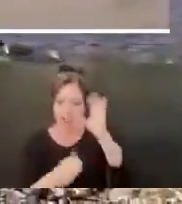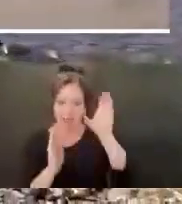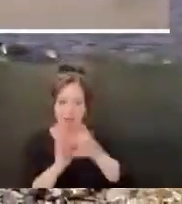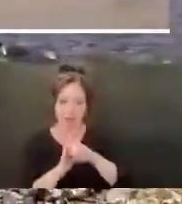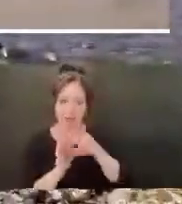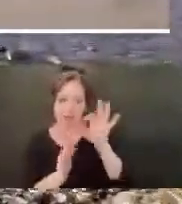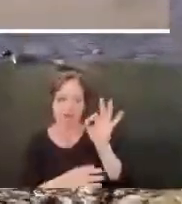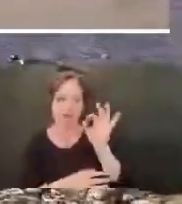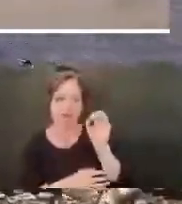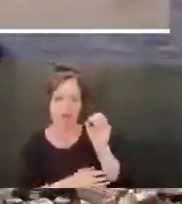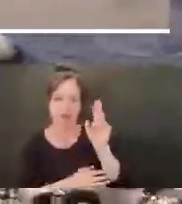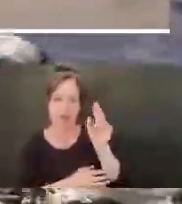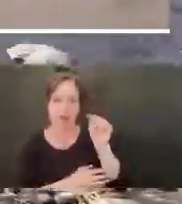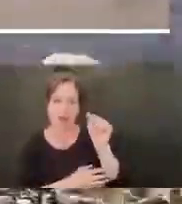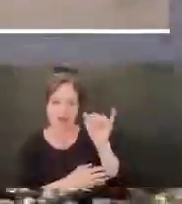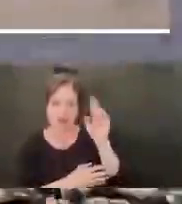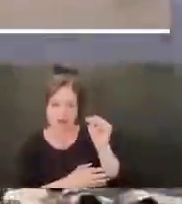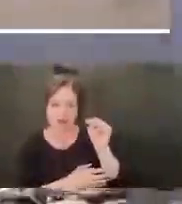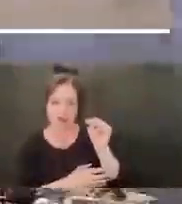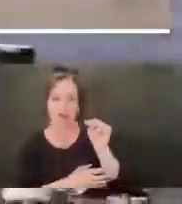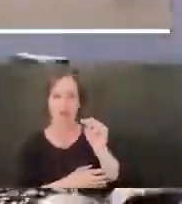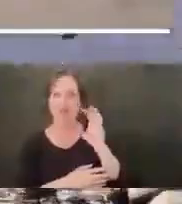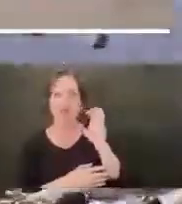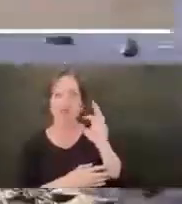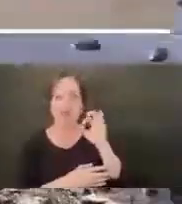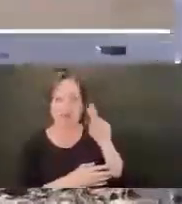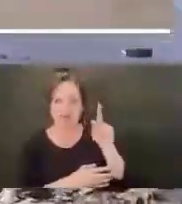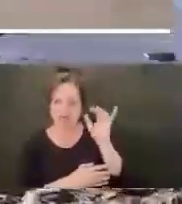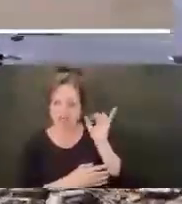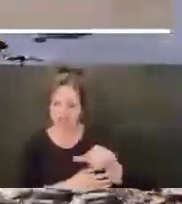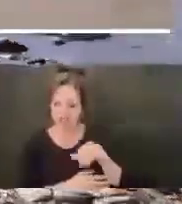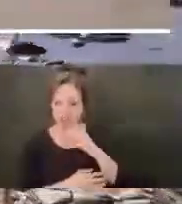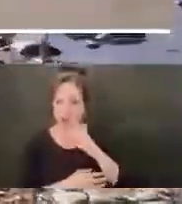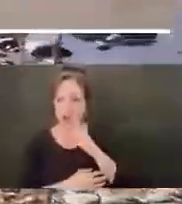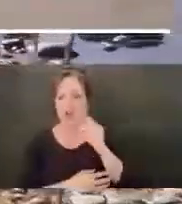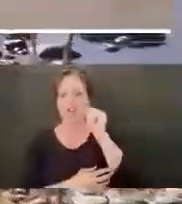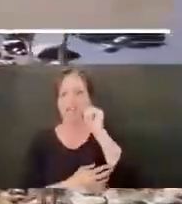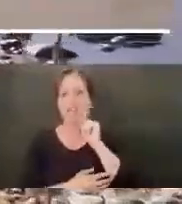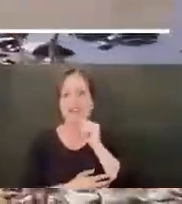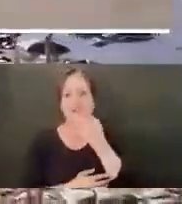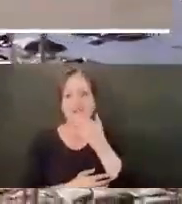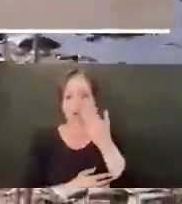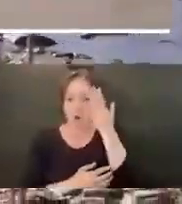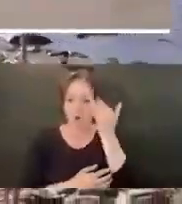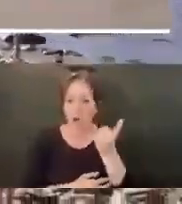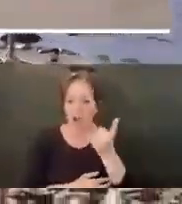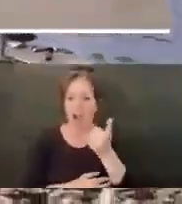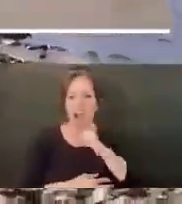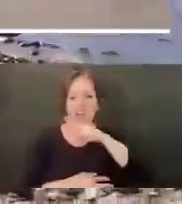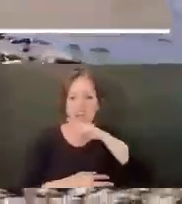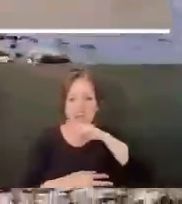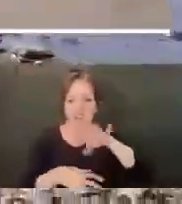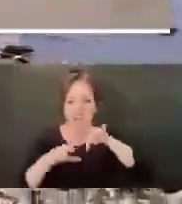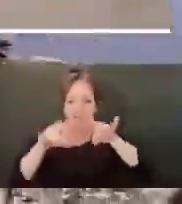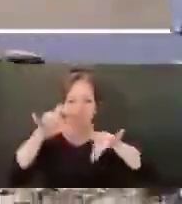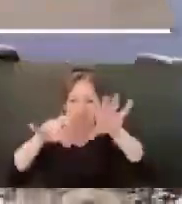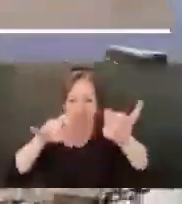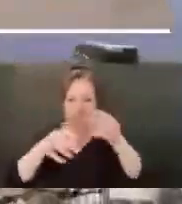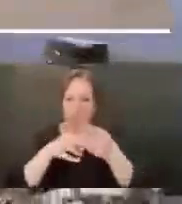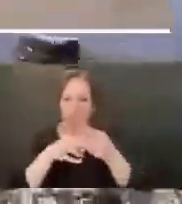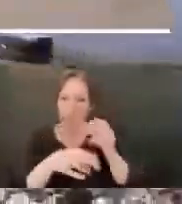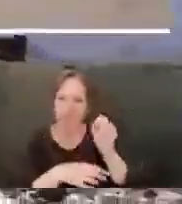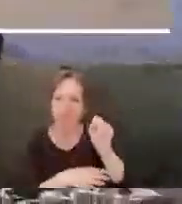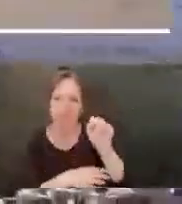Arkansas. The Fountain Creek water is tan because it is carrying lots of tiny dirt specks called silt. Water picks